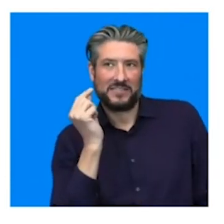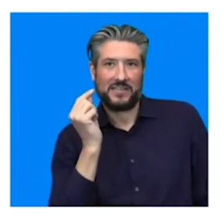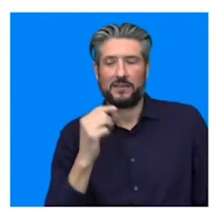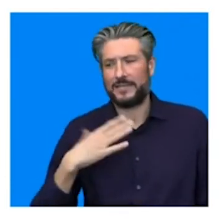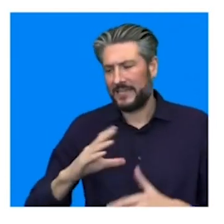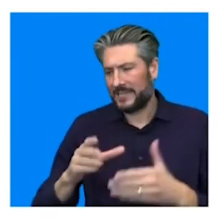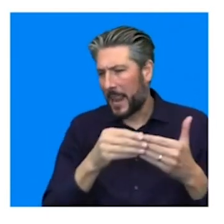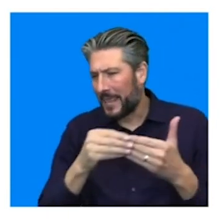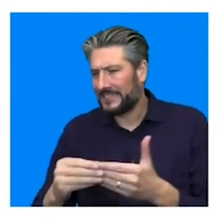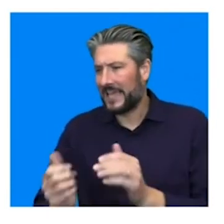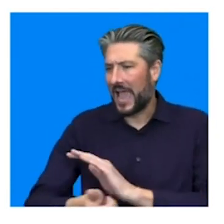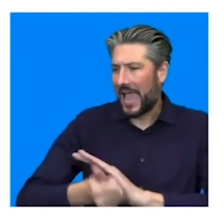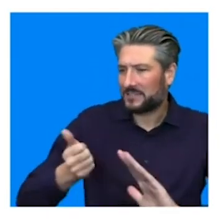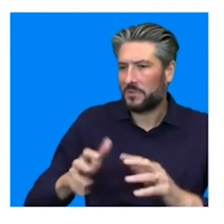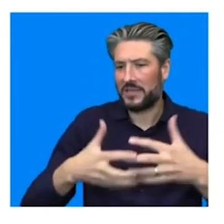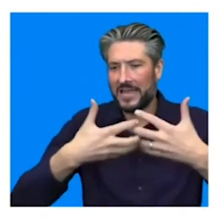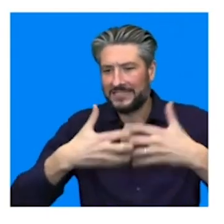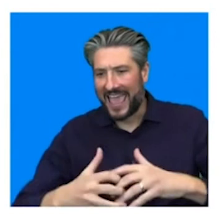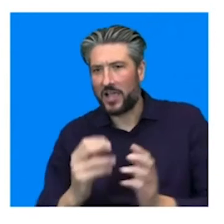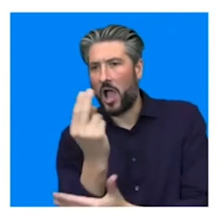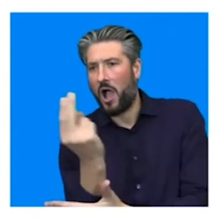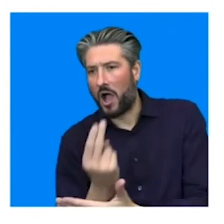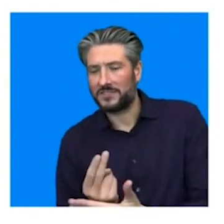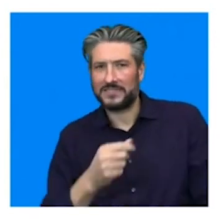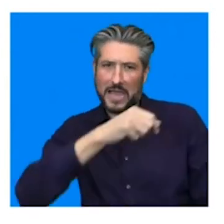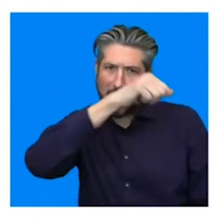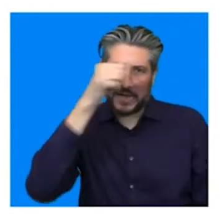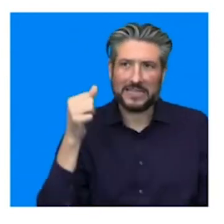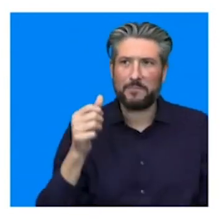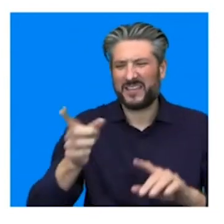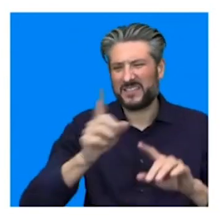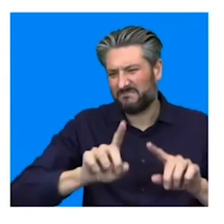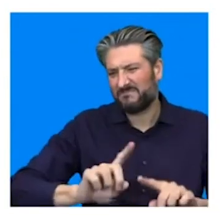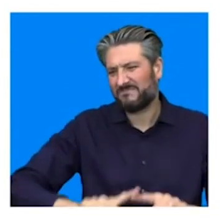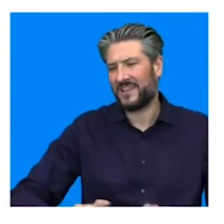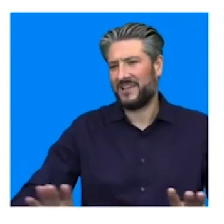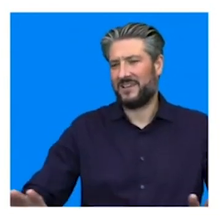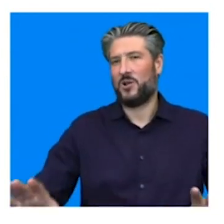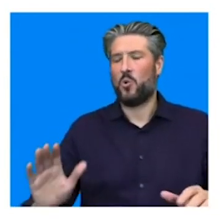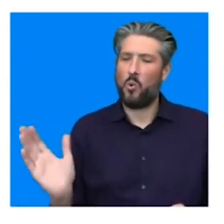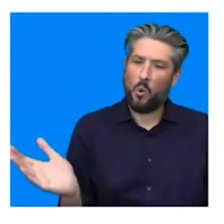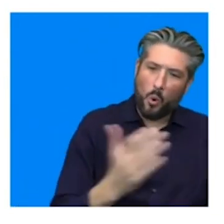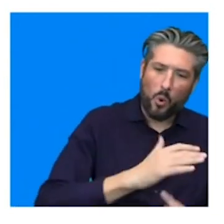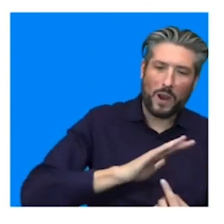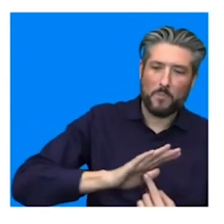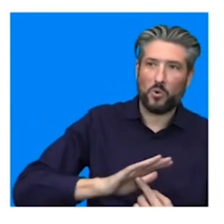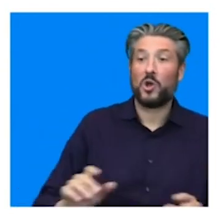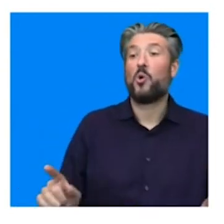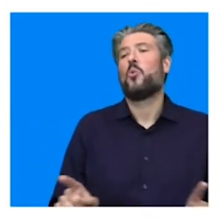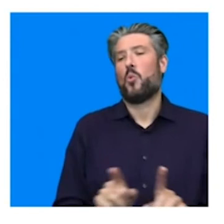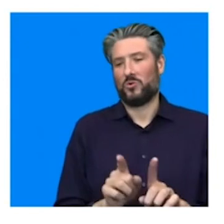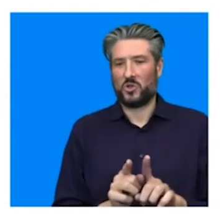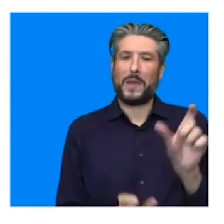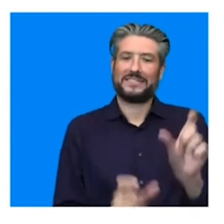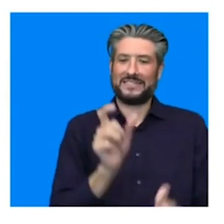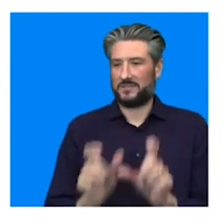tech, academics, artists, non-profit organisations, advocacy and disability groups, and of course with citizens, including people with disabilities.